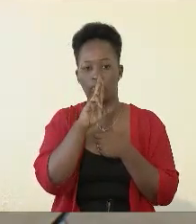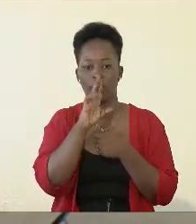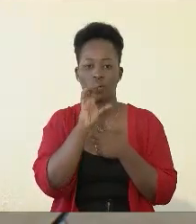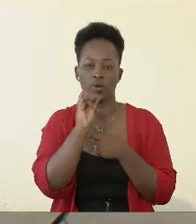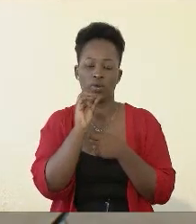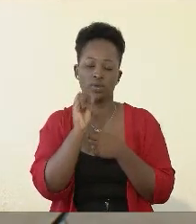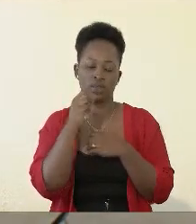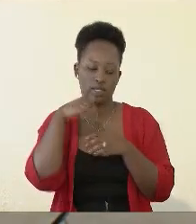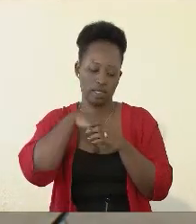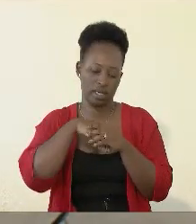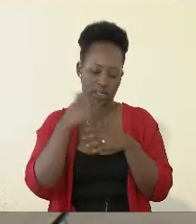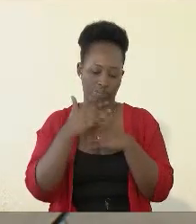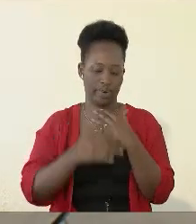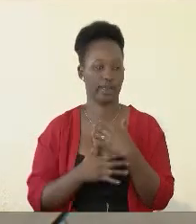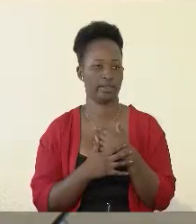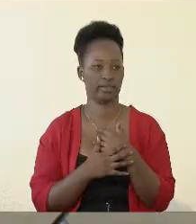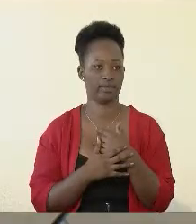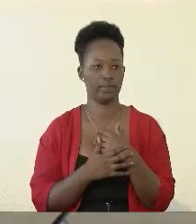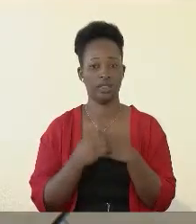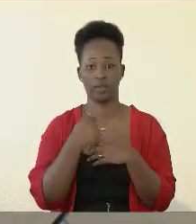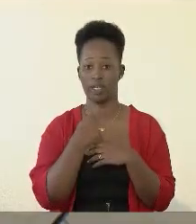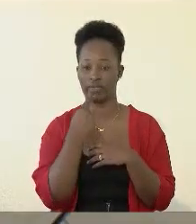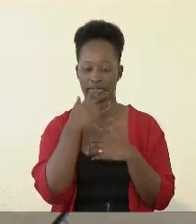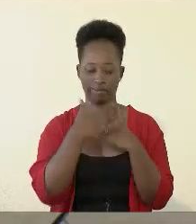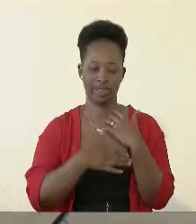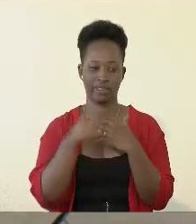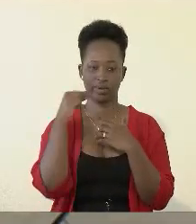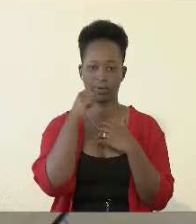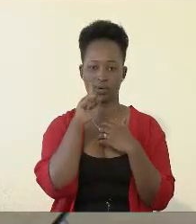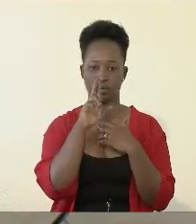body. I said the blood glucose level is